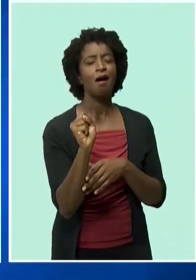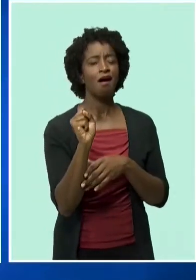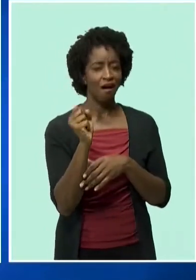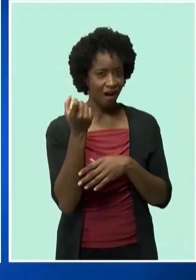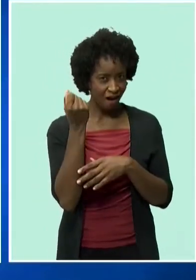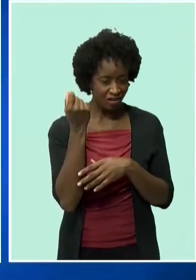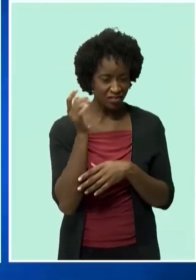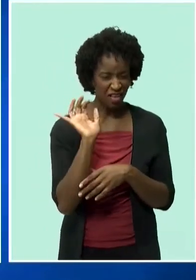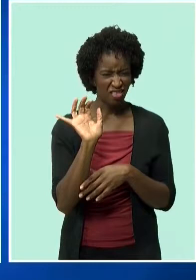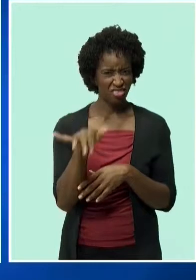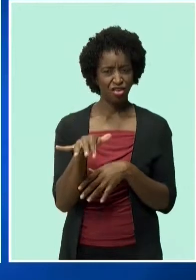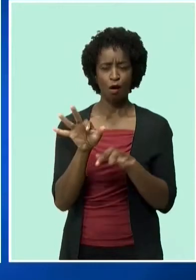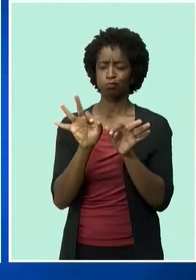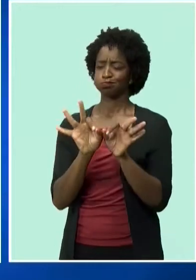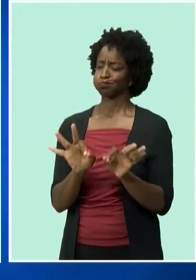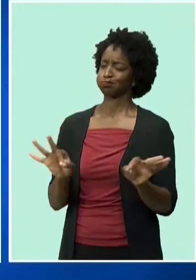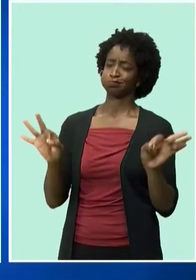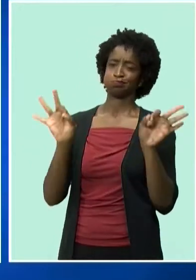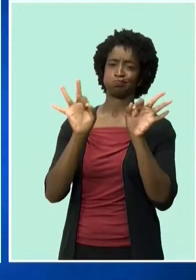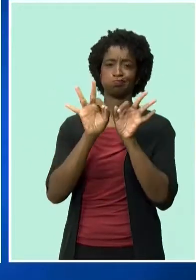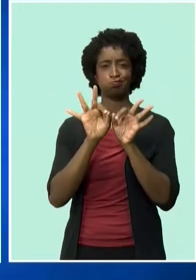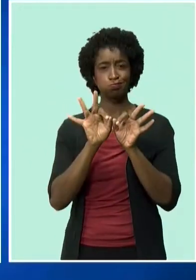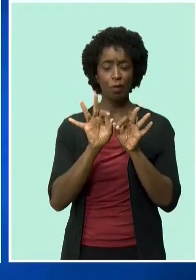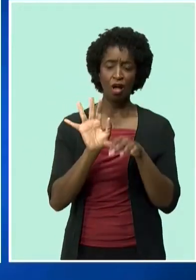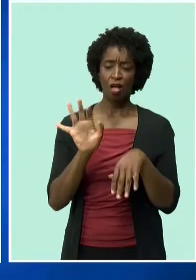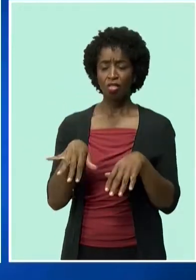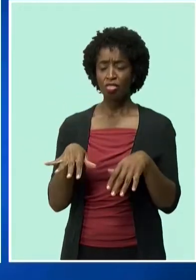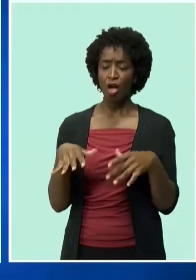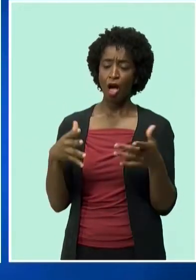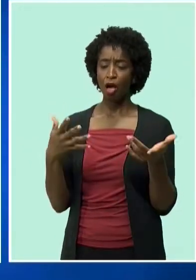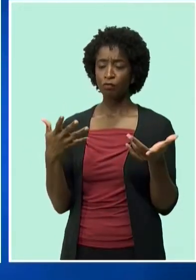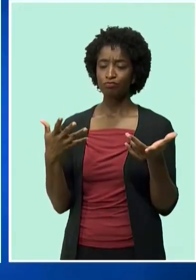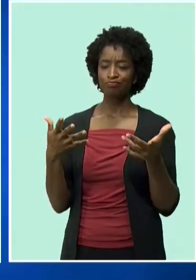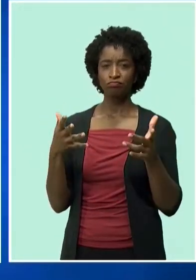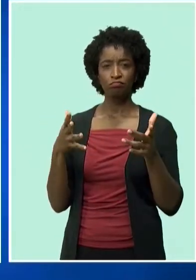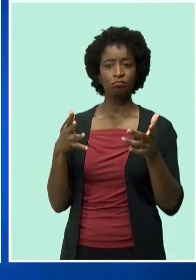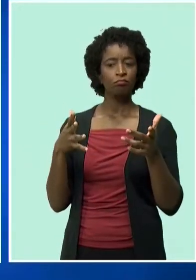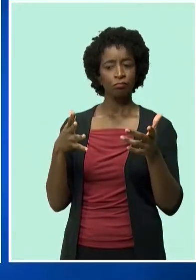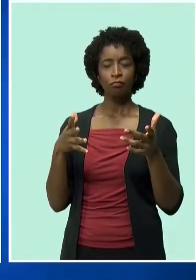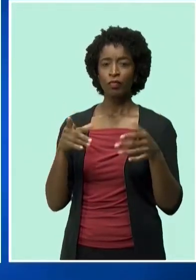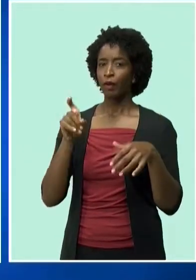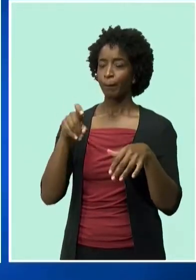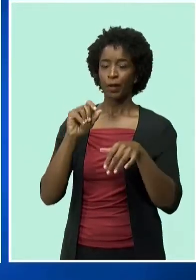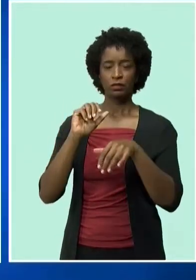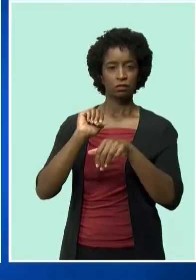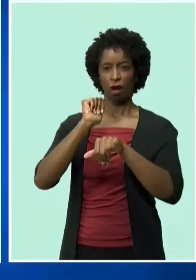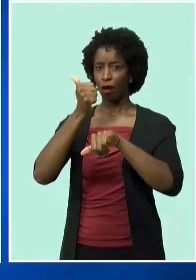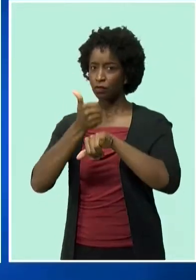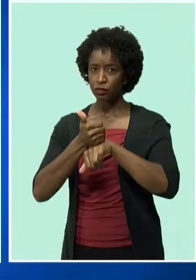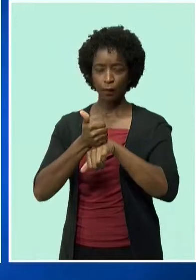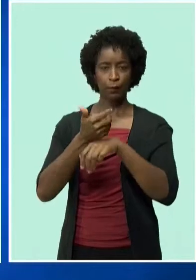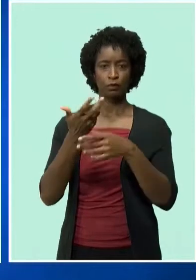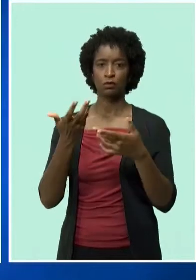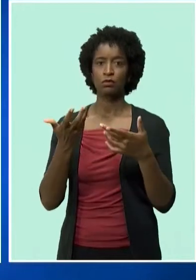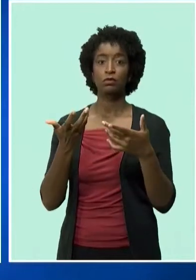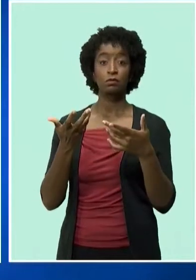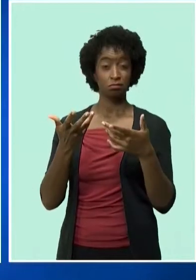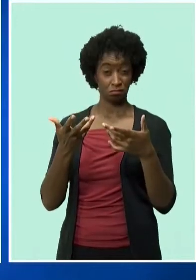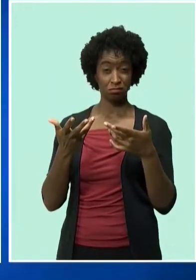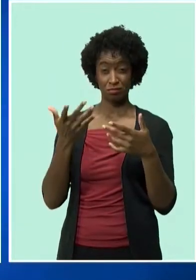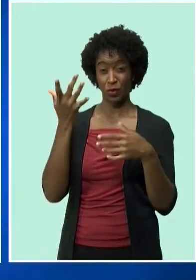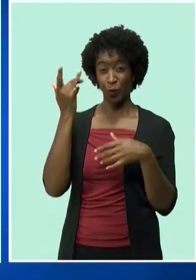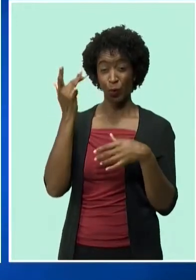play, and that this cannot be a matter that is trifled with, because effectively, as I just outlined to you, you are really toying with